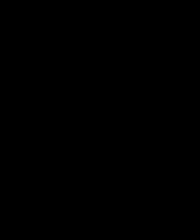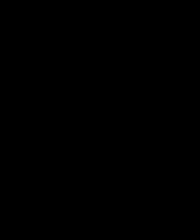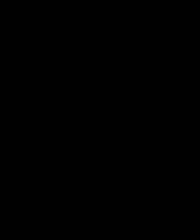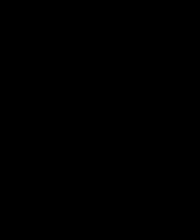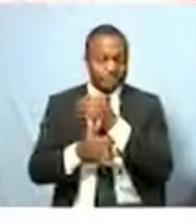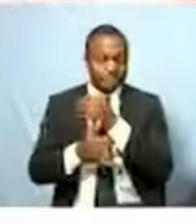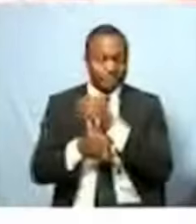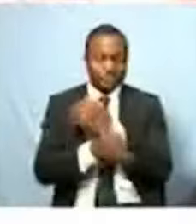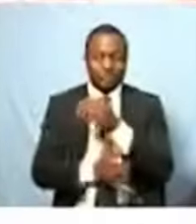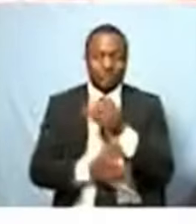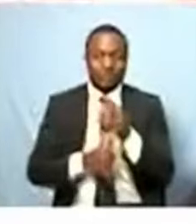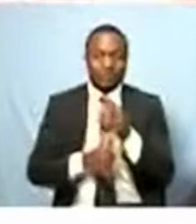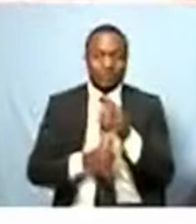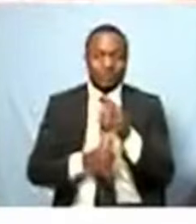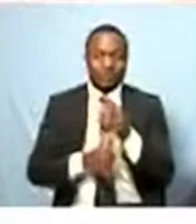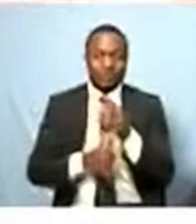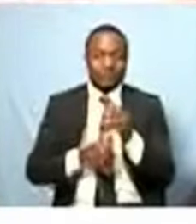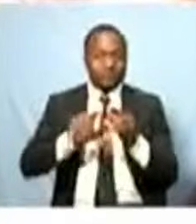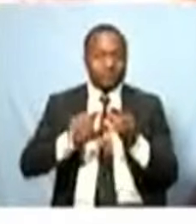initiated using